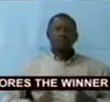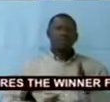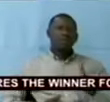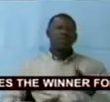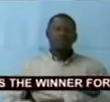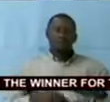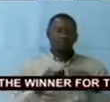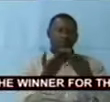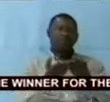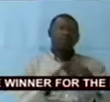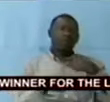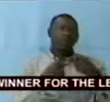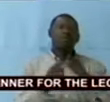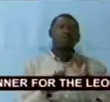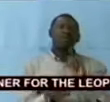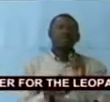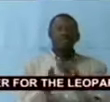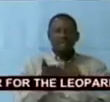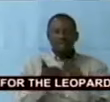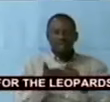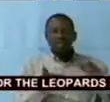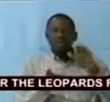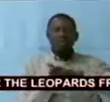the Constitution.